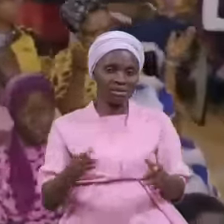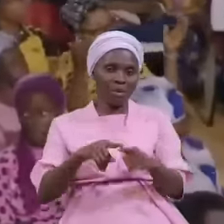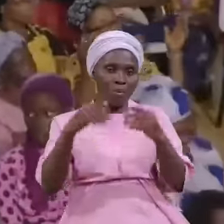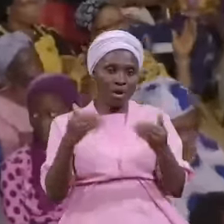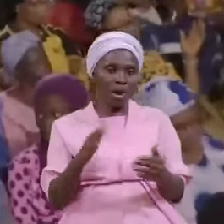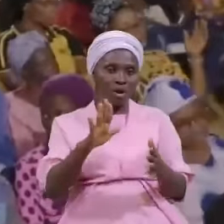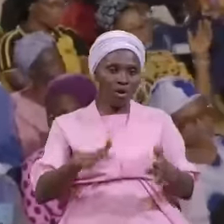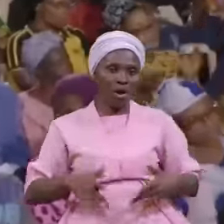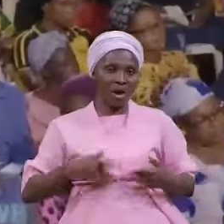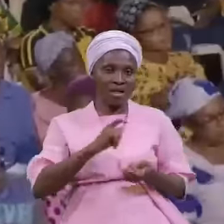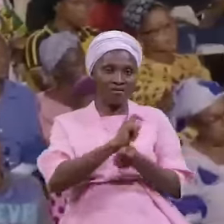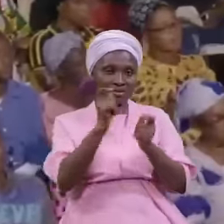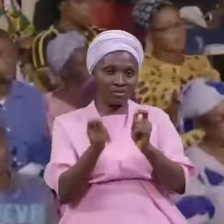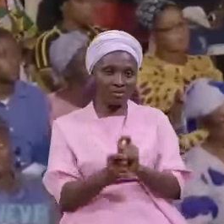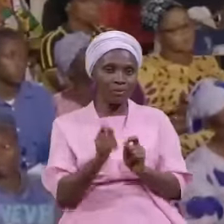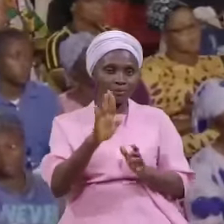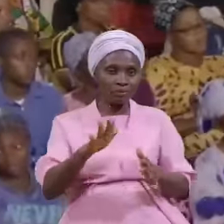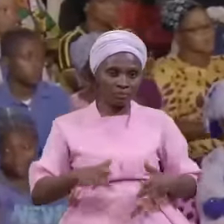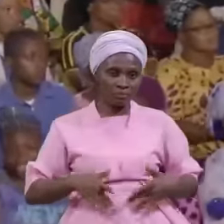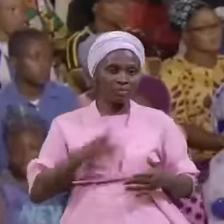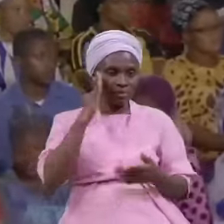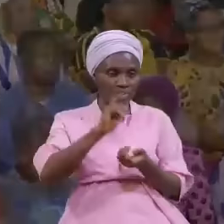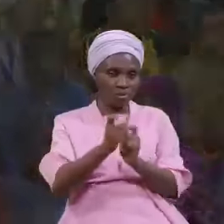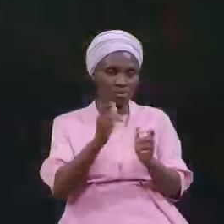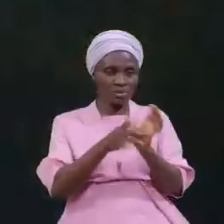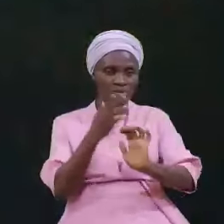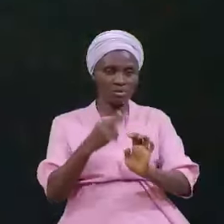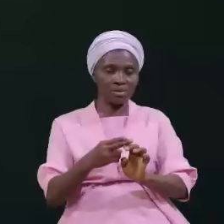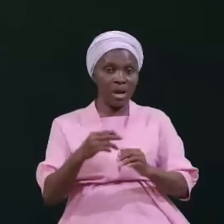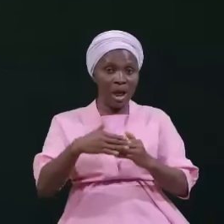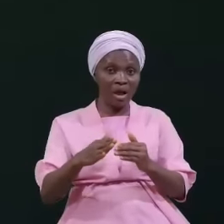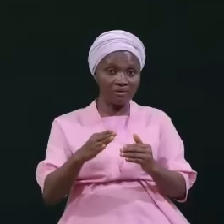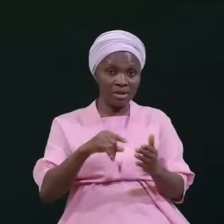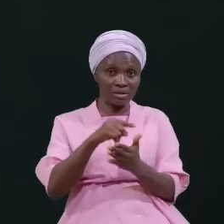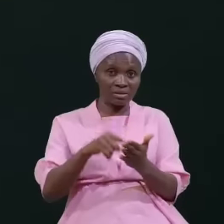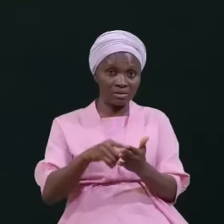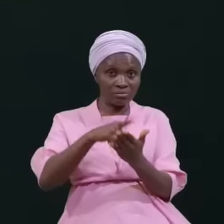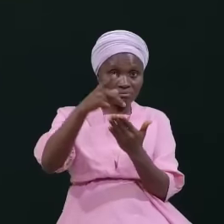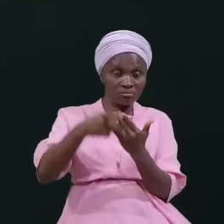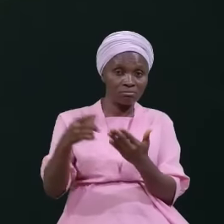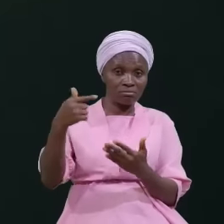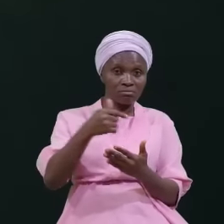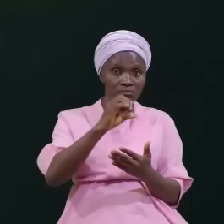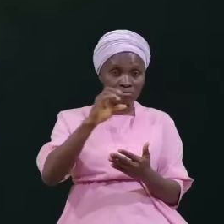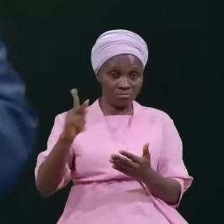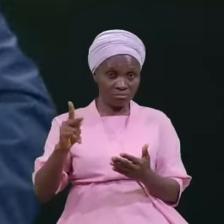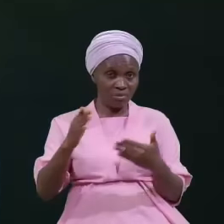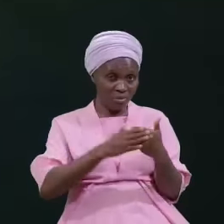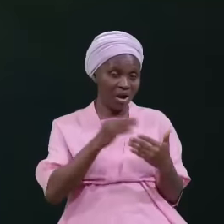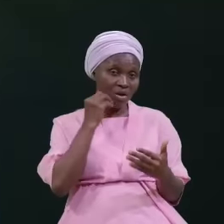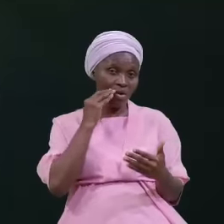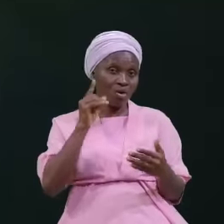when you leave here after this GCK, and when you go back home, you go back to the office,